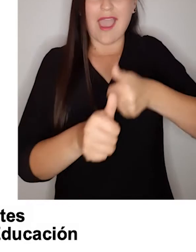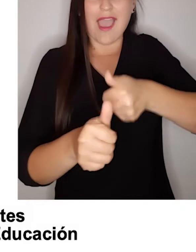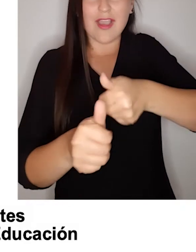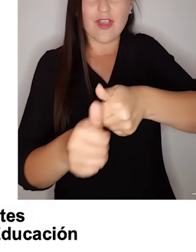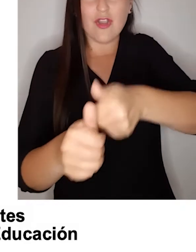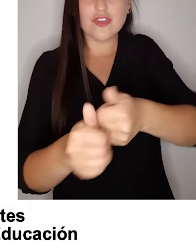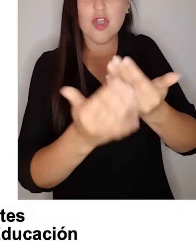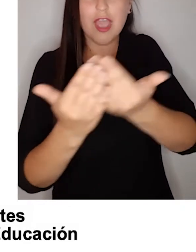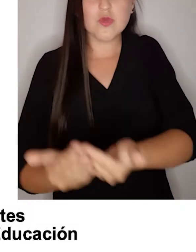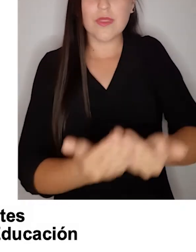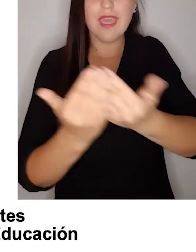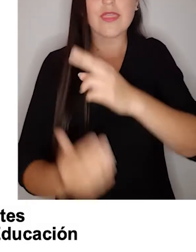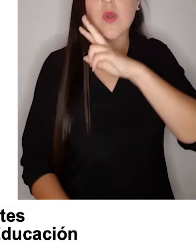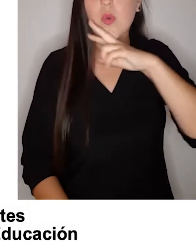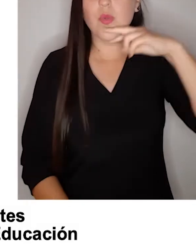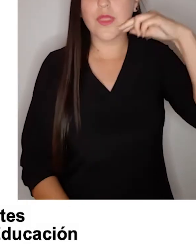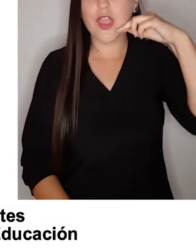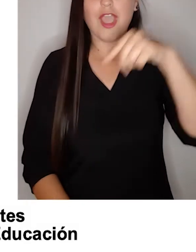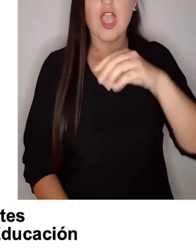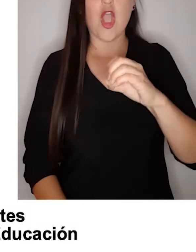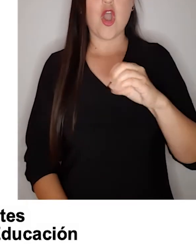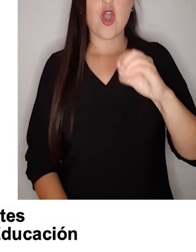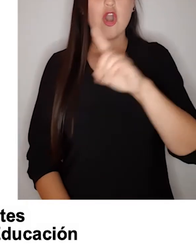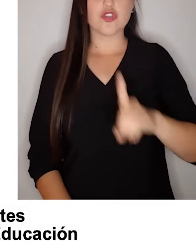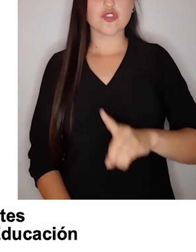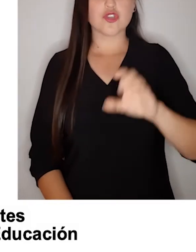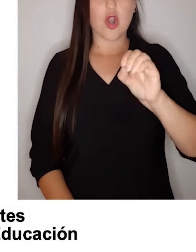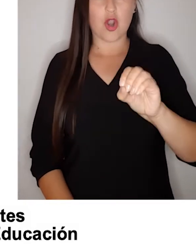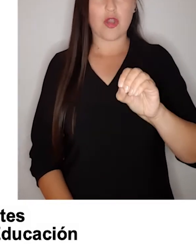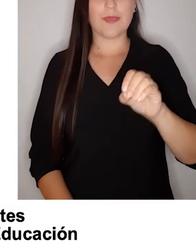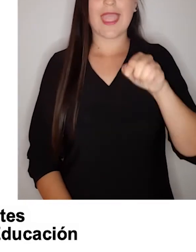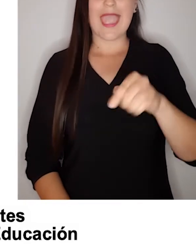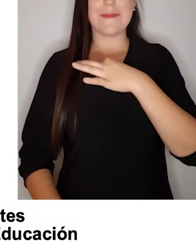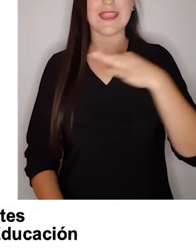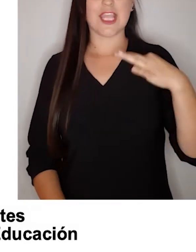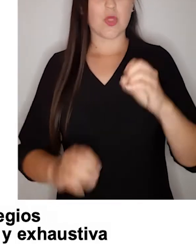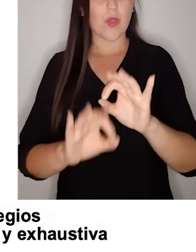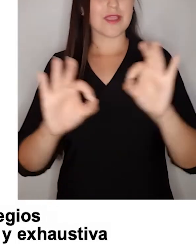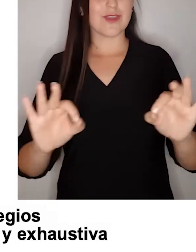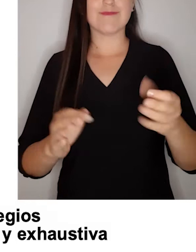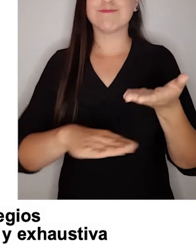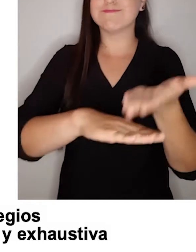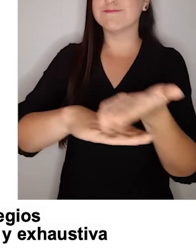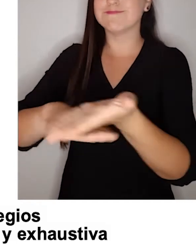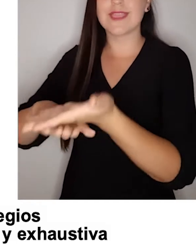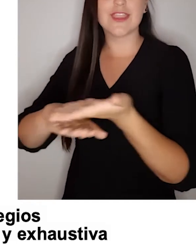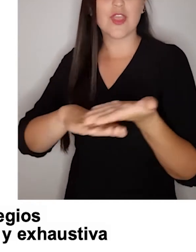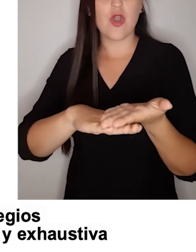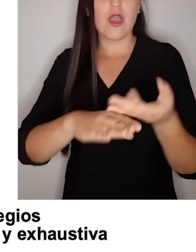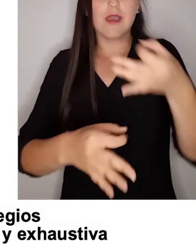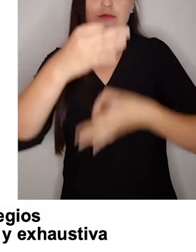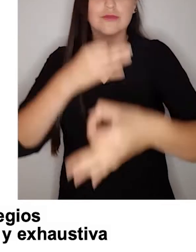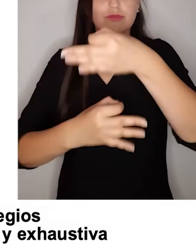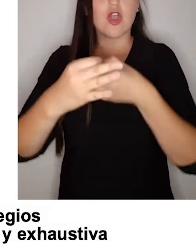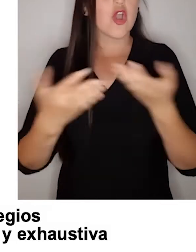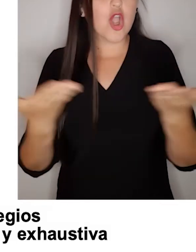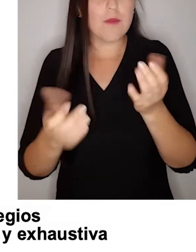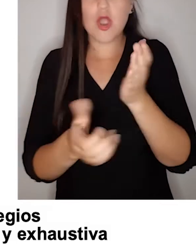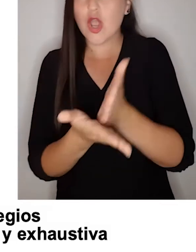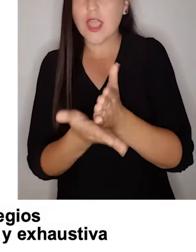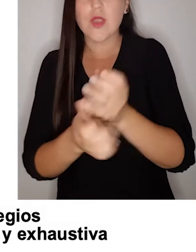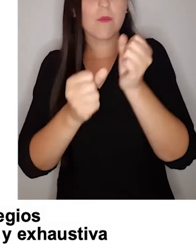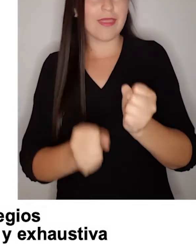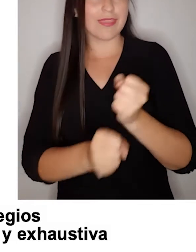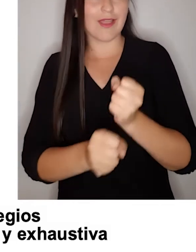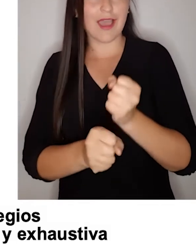media about harassment of Jewish pupils in Oslo. So the Ministry of Education asked for suggestions on how schools